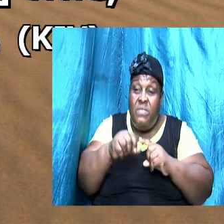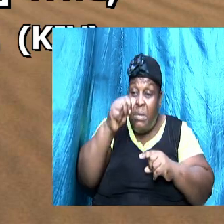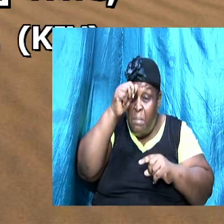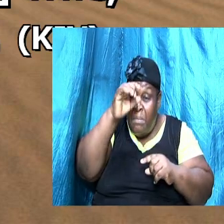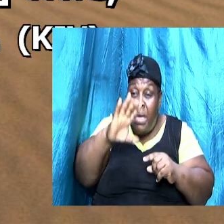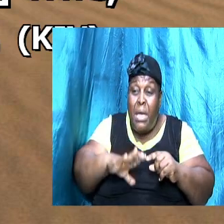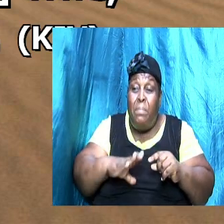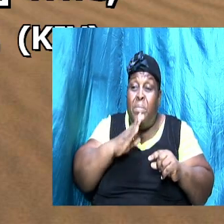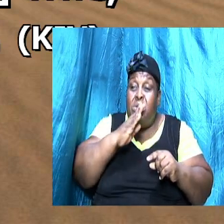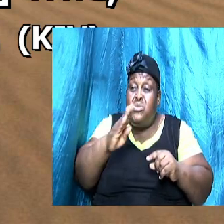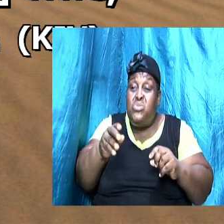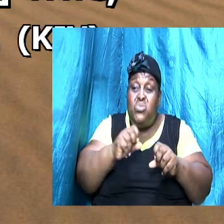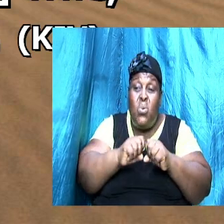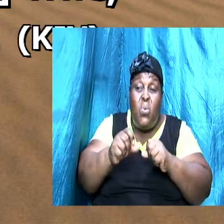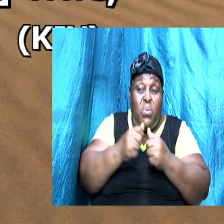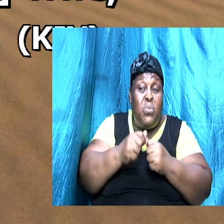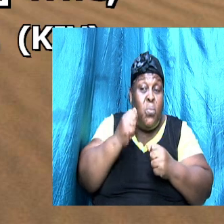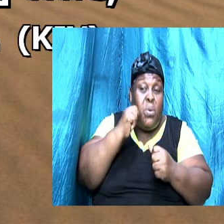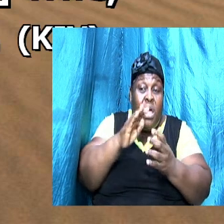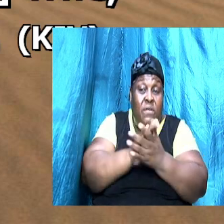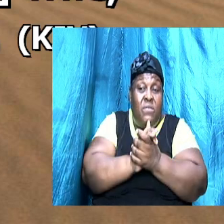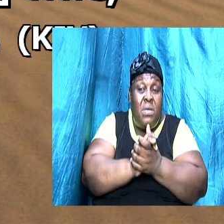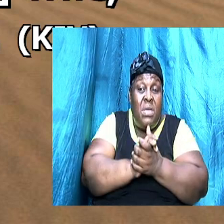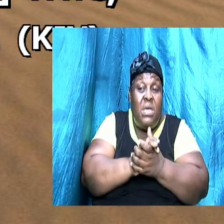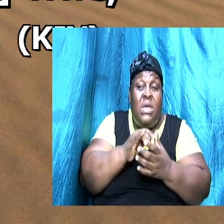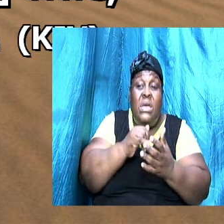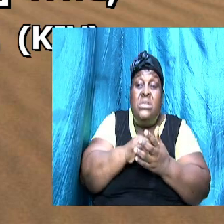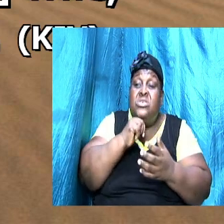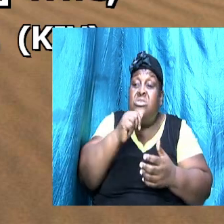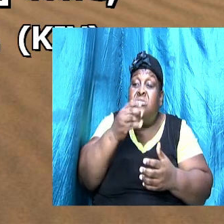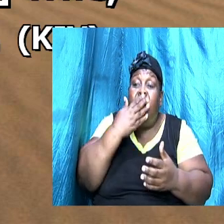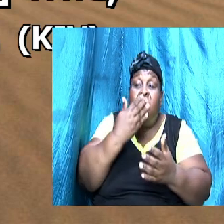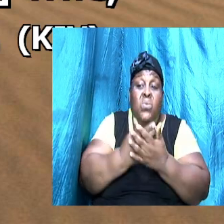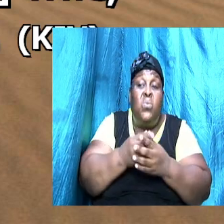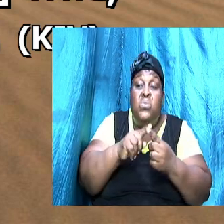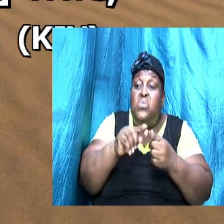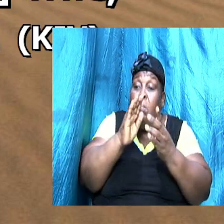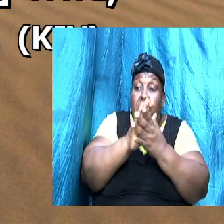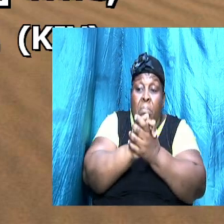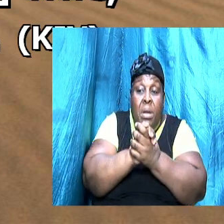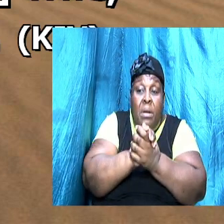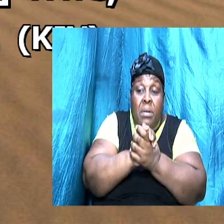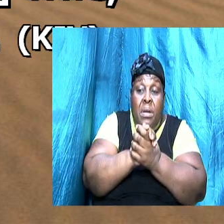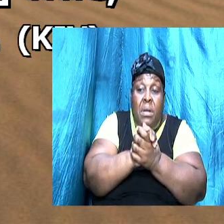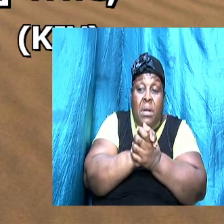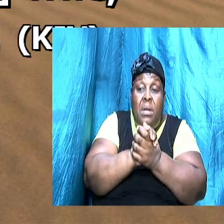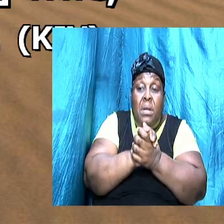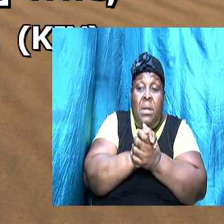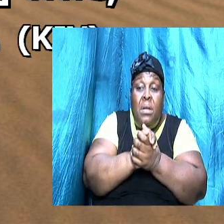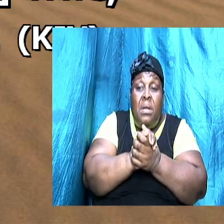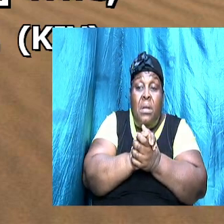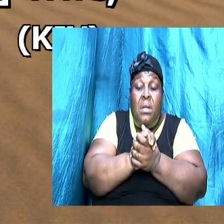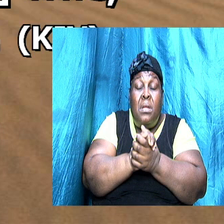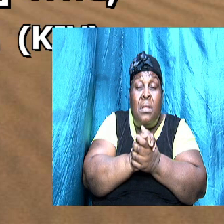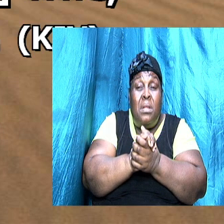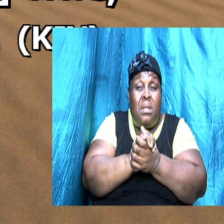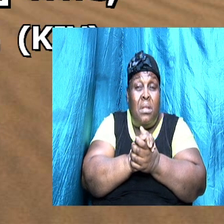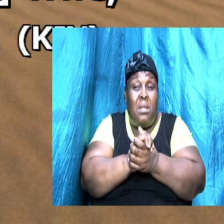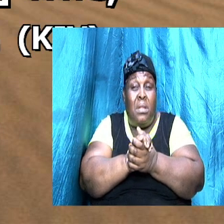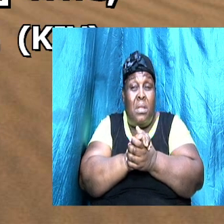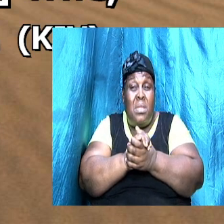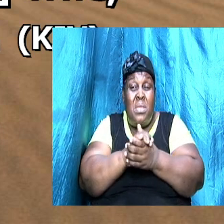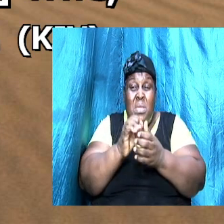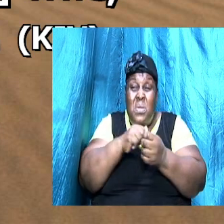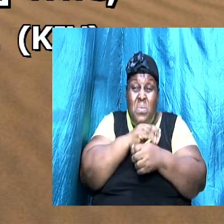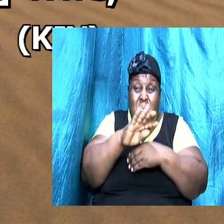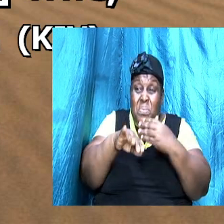man be so with his wife, boy, it is not good to marry. Because they realize, no, but boy, you mean say, with all that